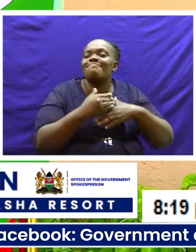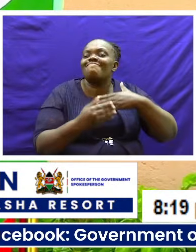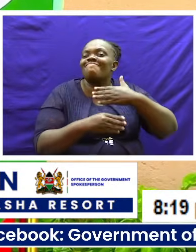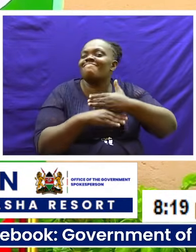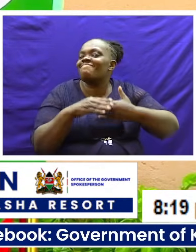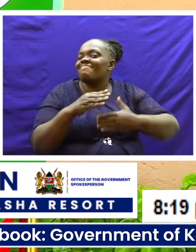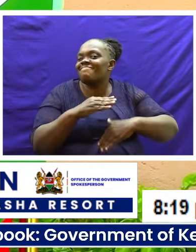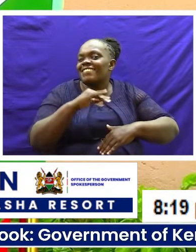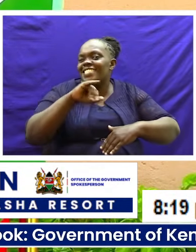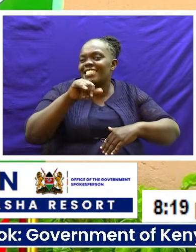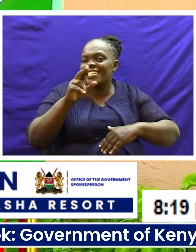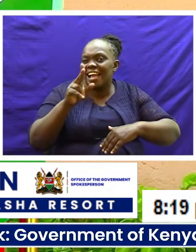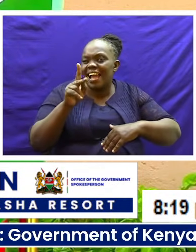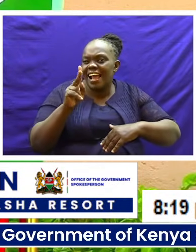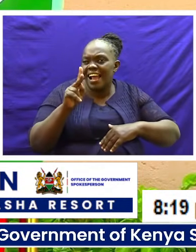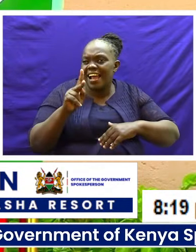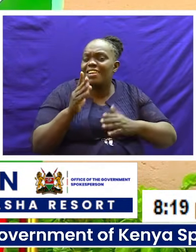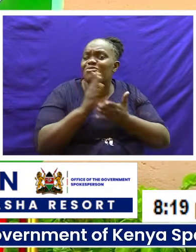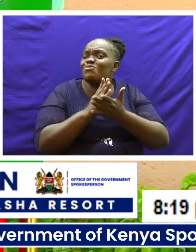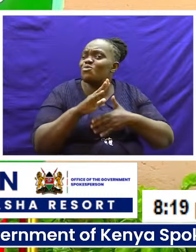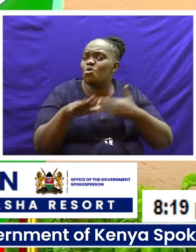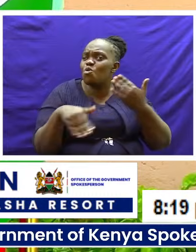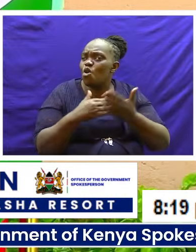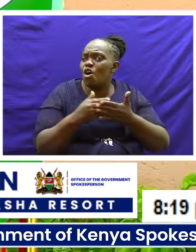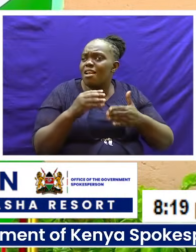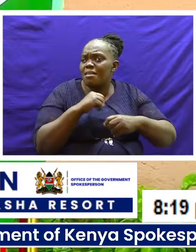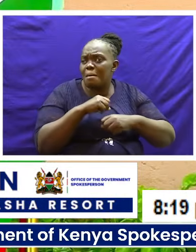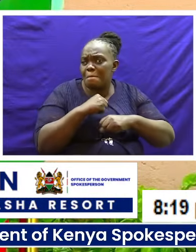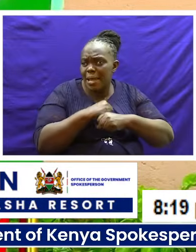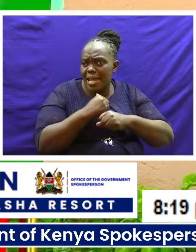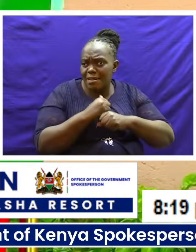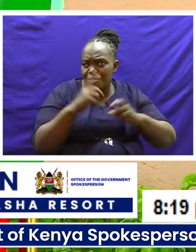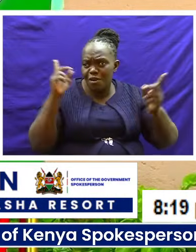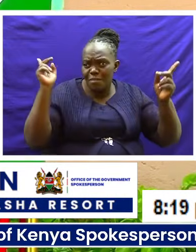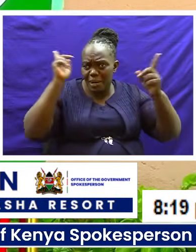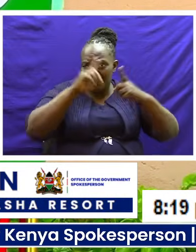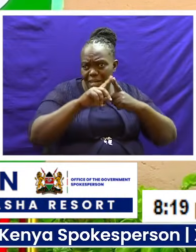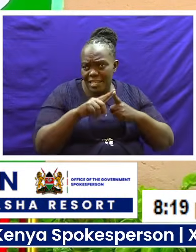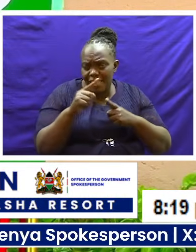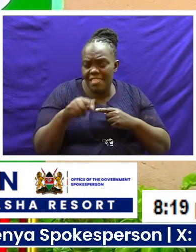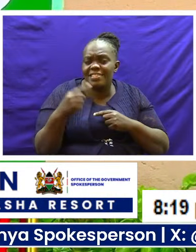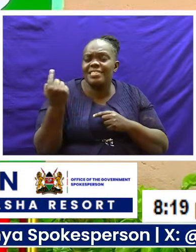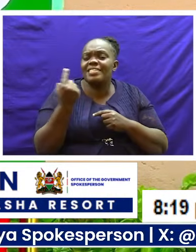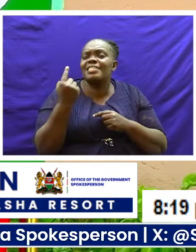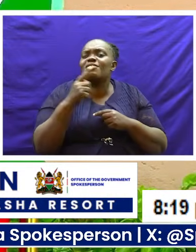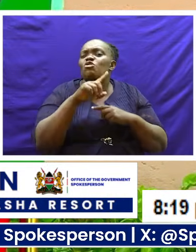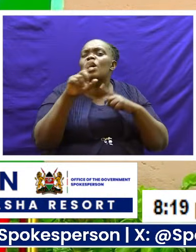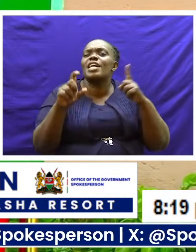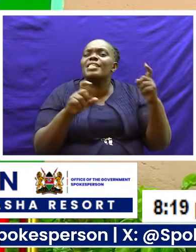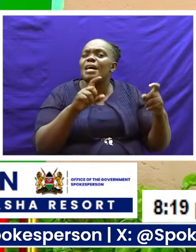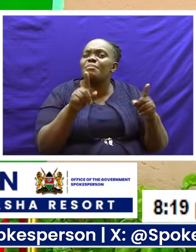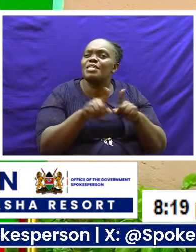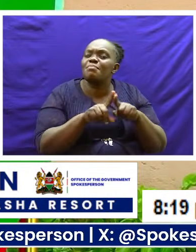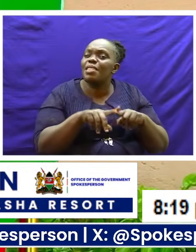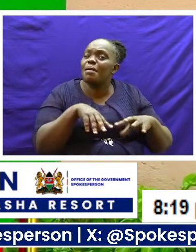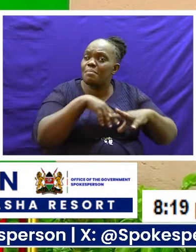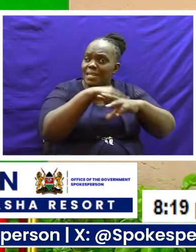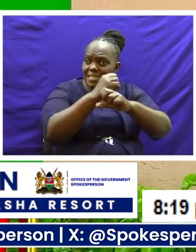junk. Everybody is created for a purpose. That's true. And that single exam, like the